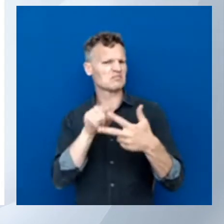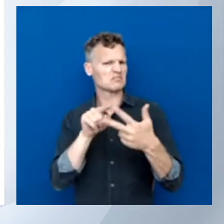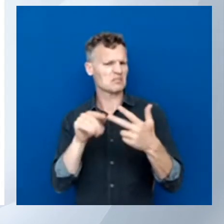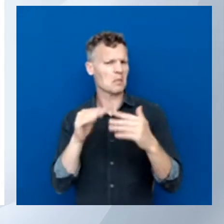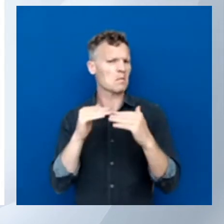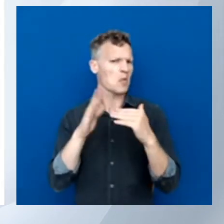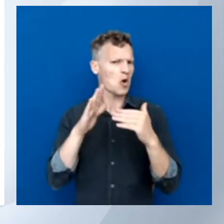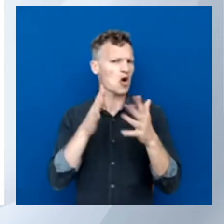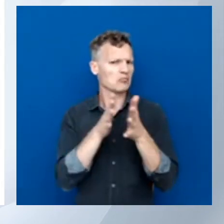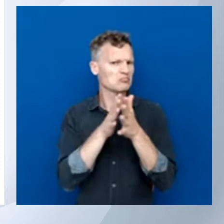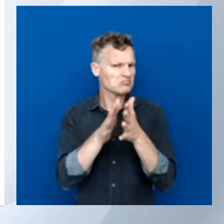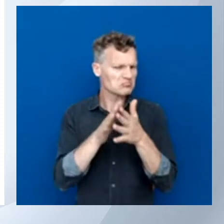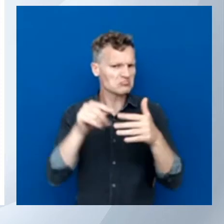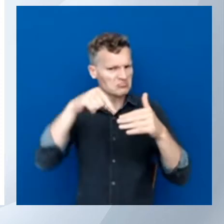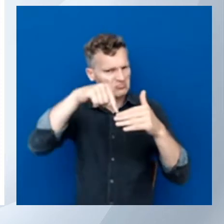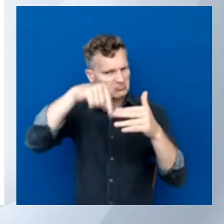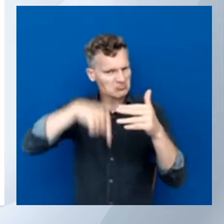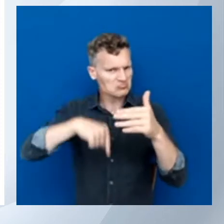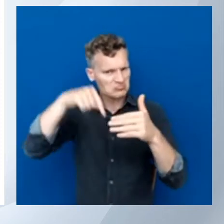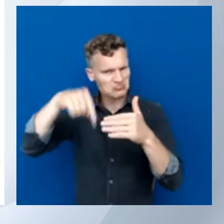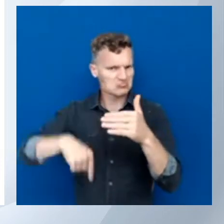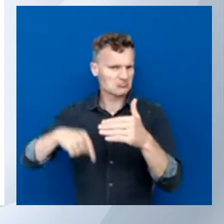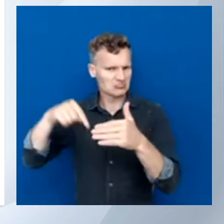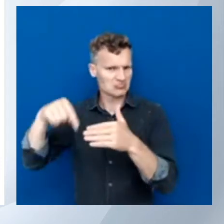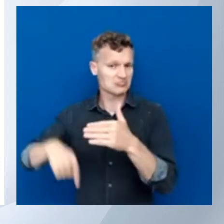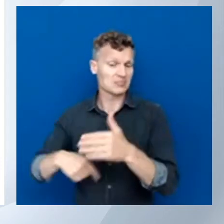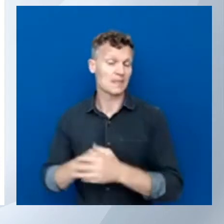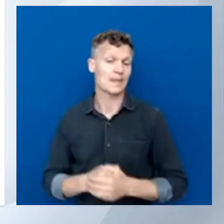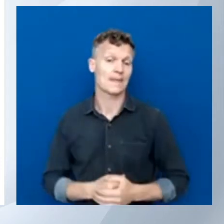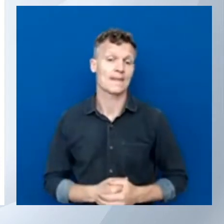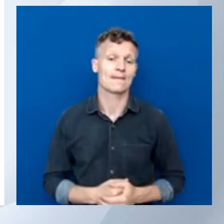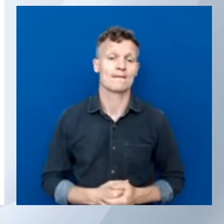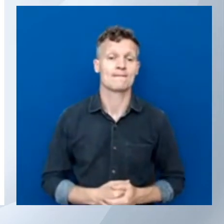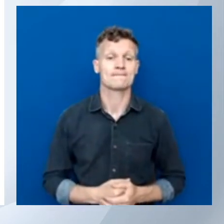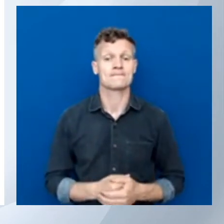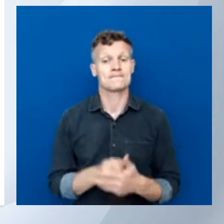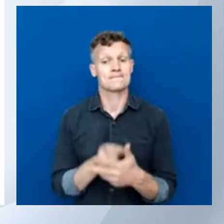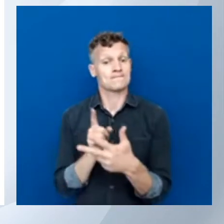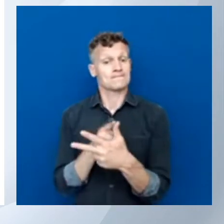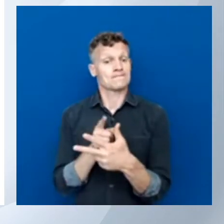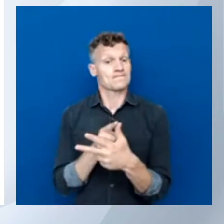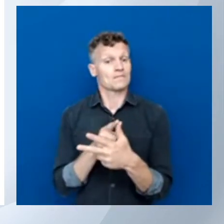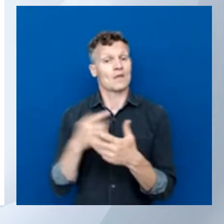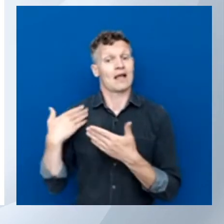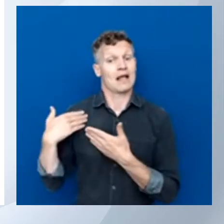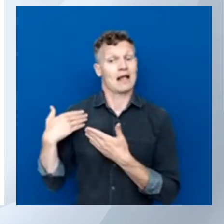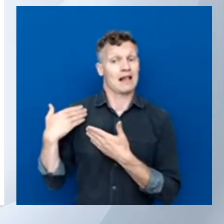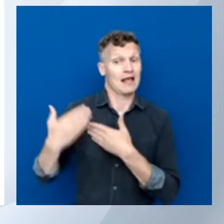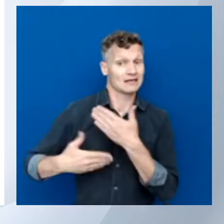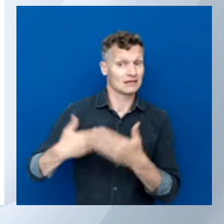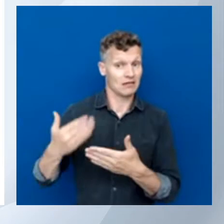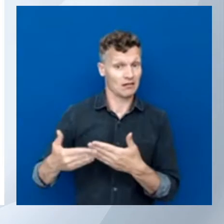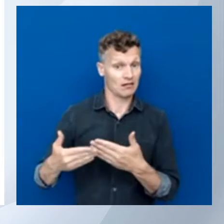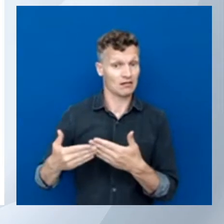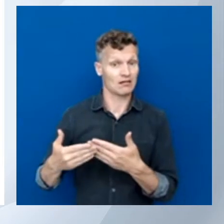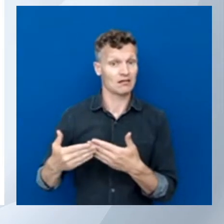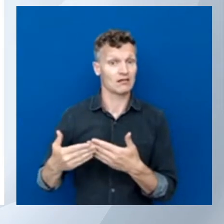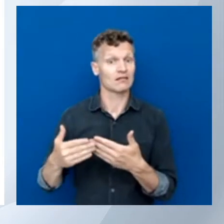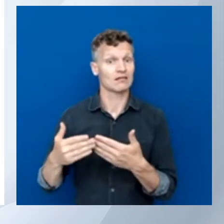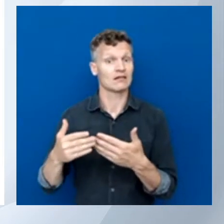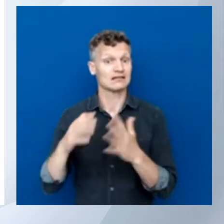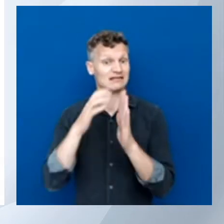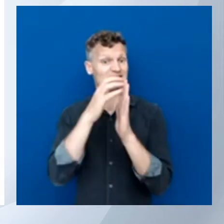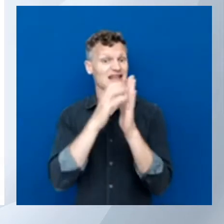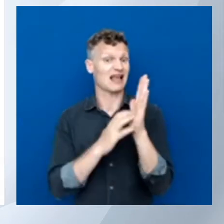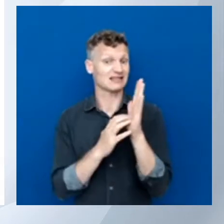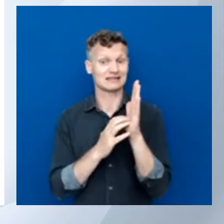how they work. So the first one is the classical text explainer. This is an interpretability technique